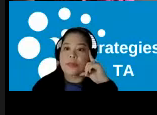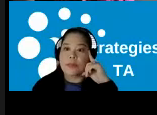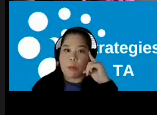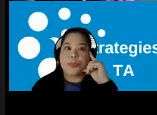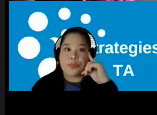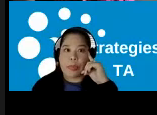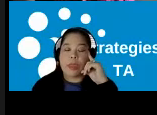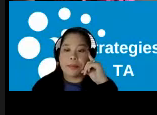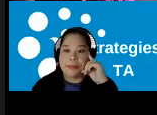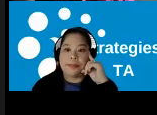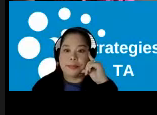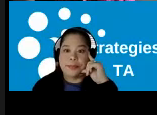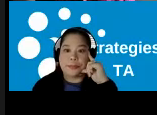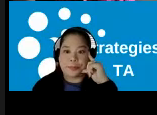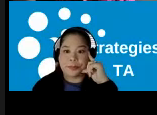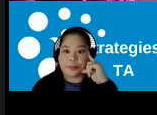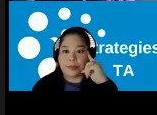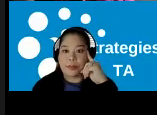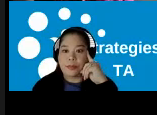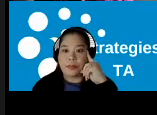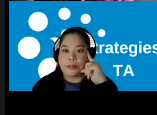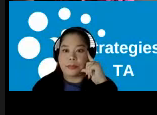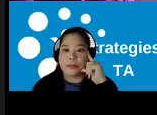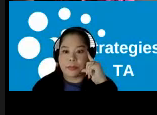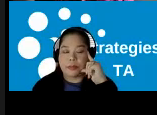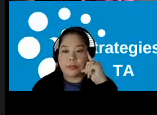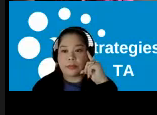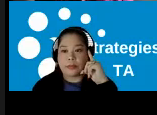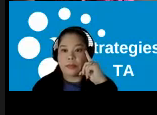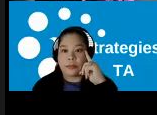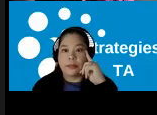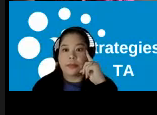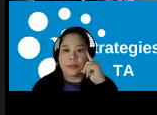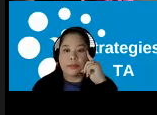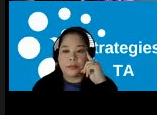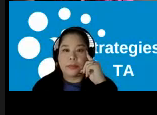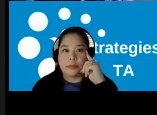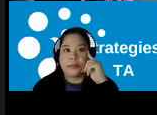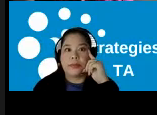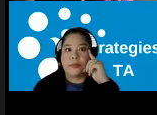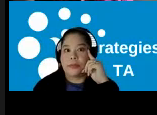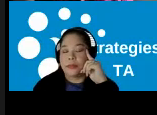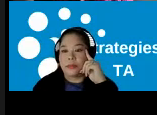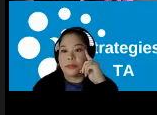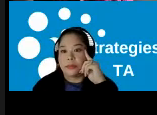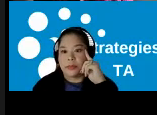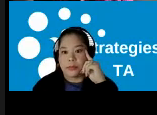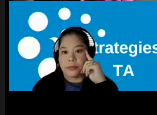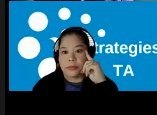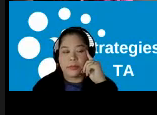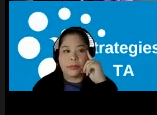happen at the community level, and those are the kind of partners, really thinking broadly about who can be at the table and